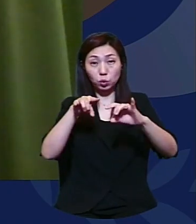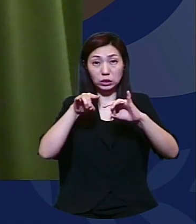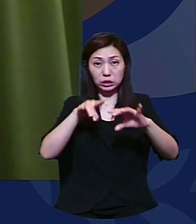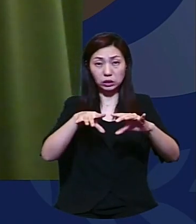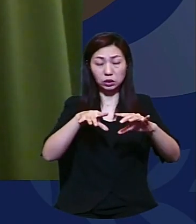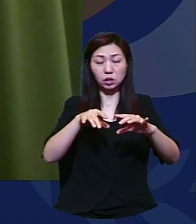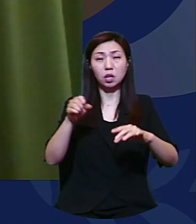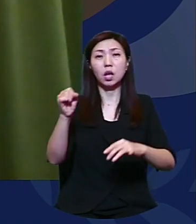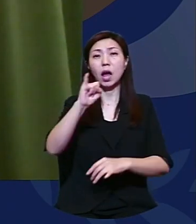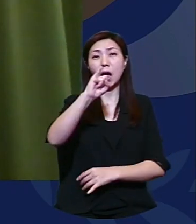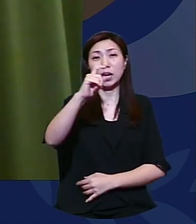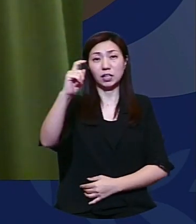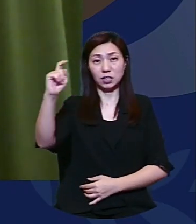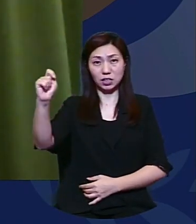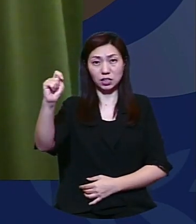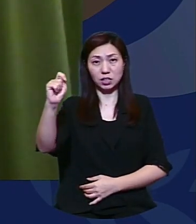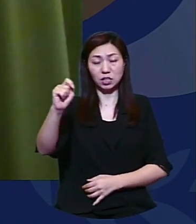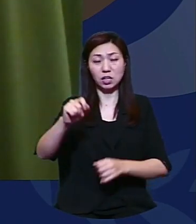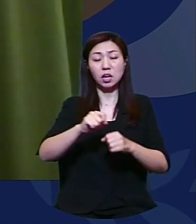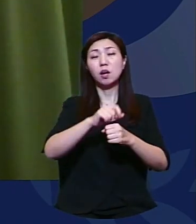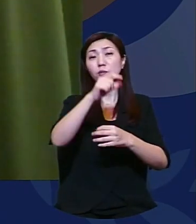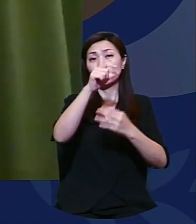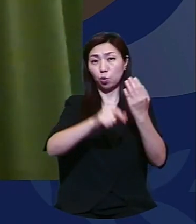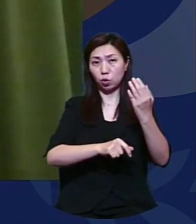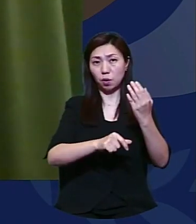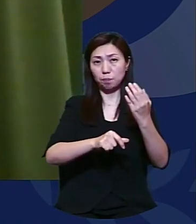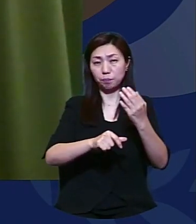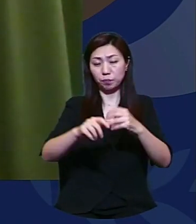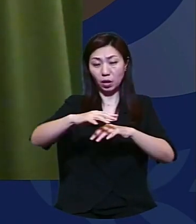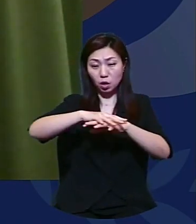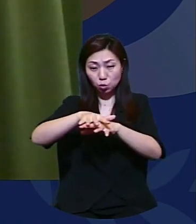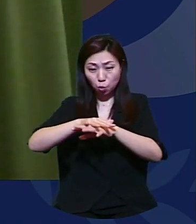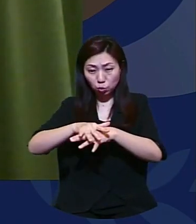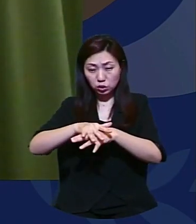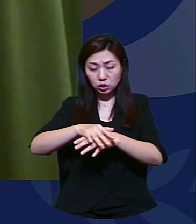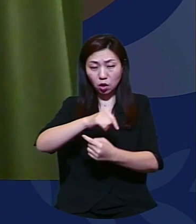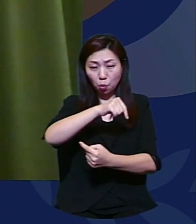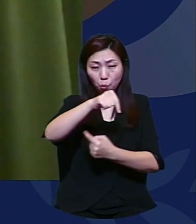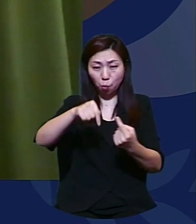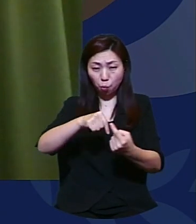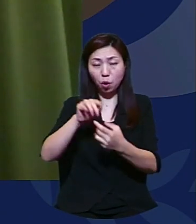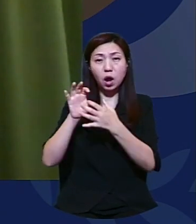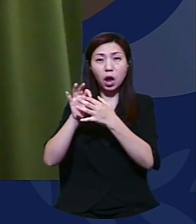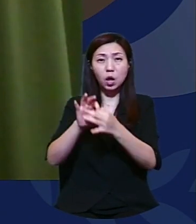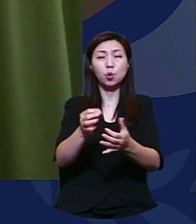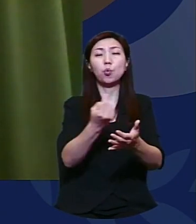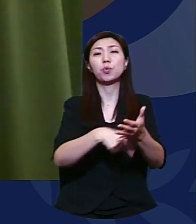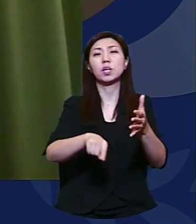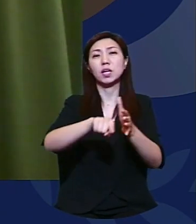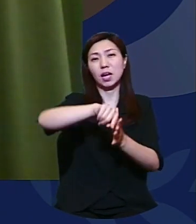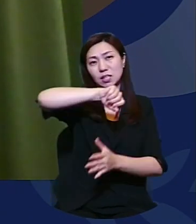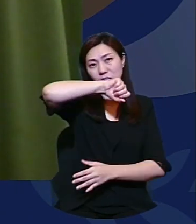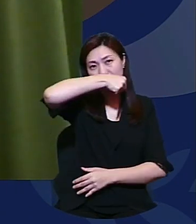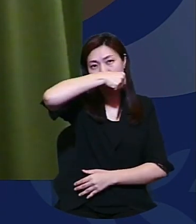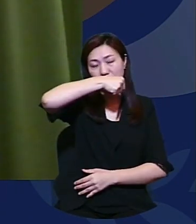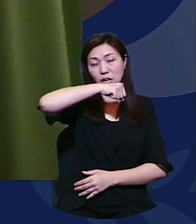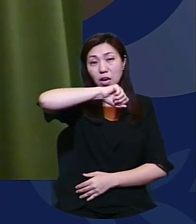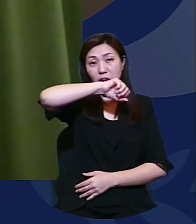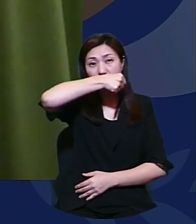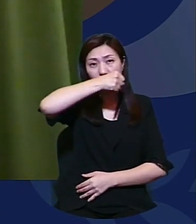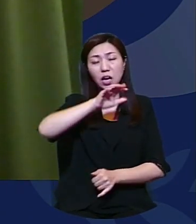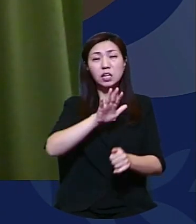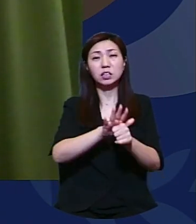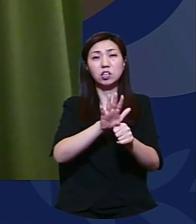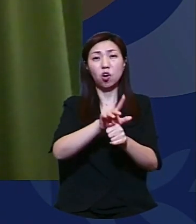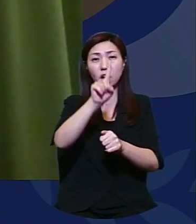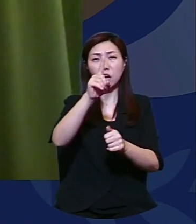network operation and maintenance. It is also not enough to simply bridge these financing gaps. We must also ensure that we are not blind to